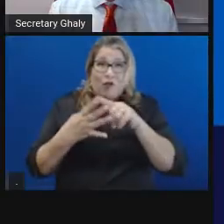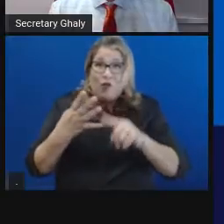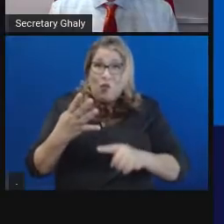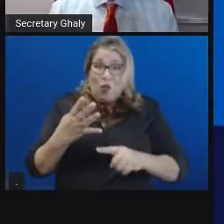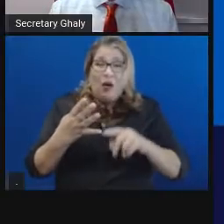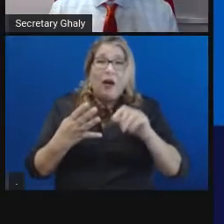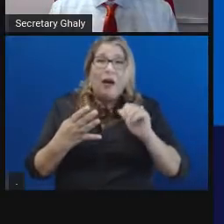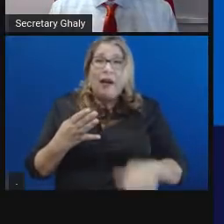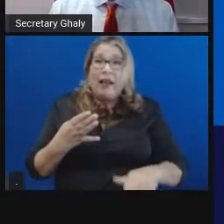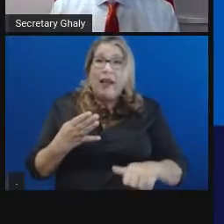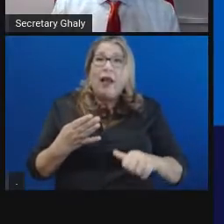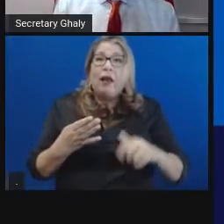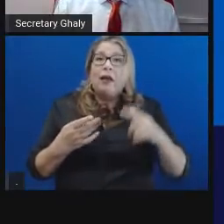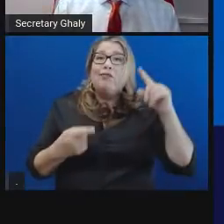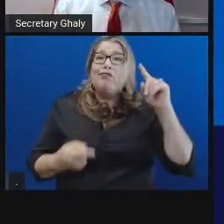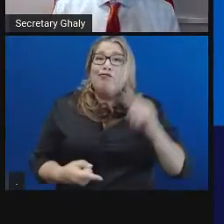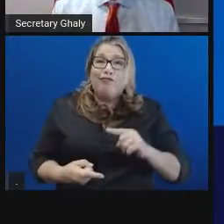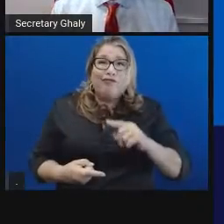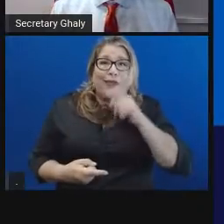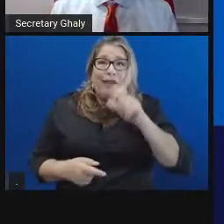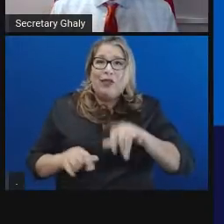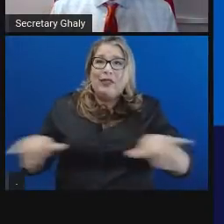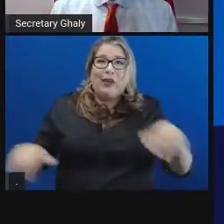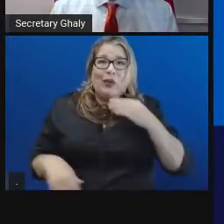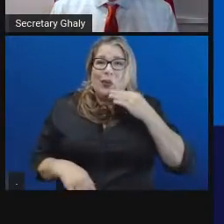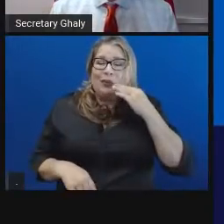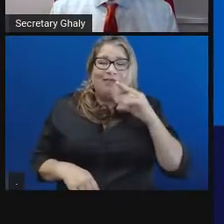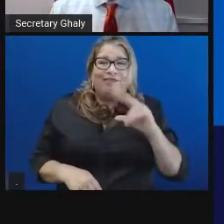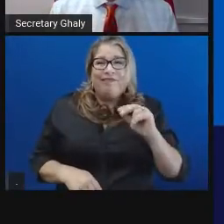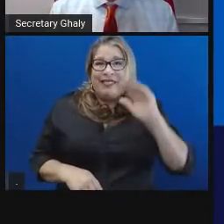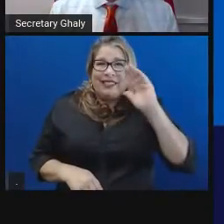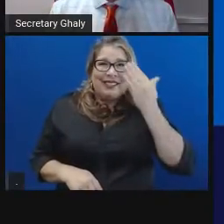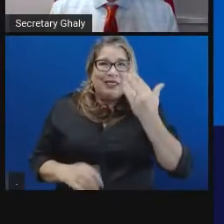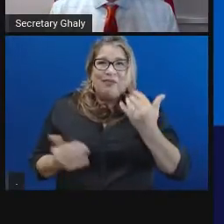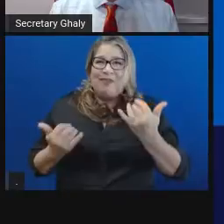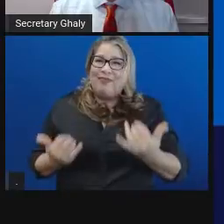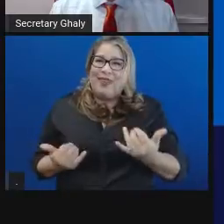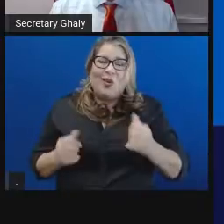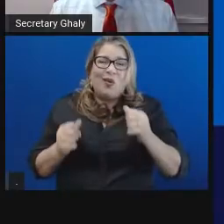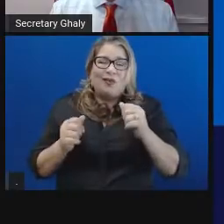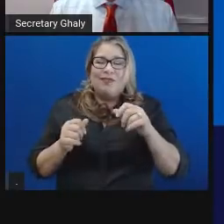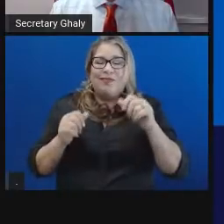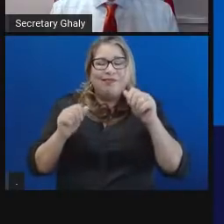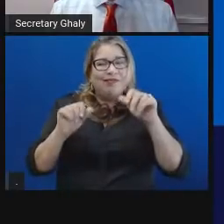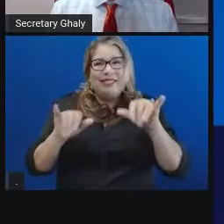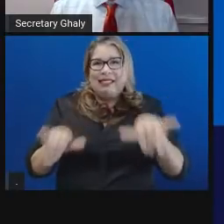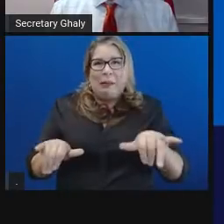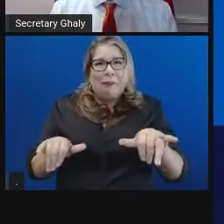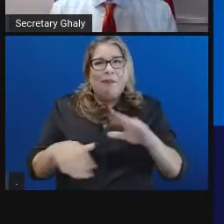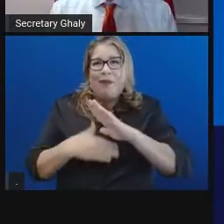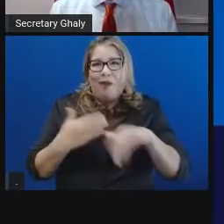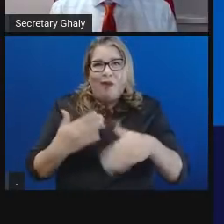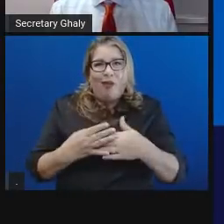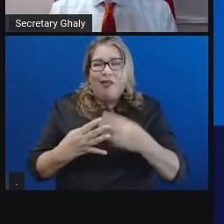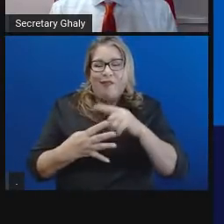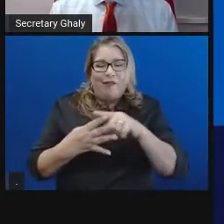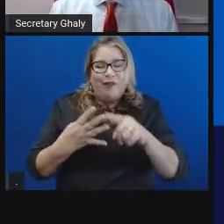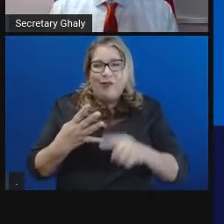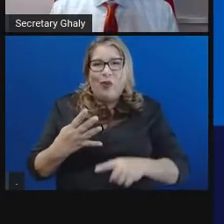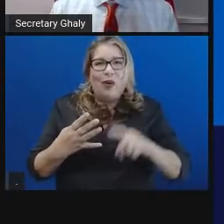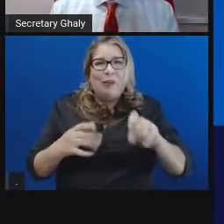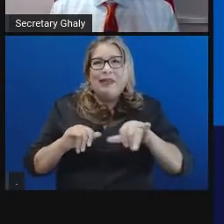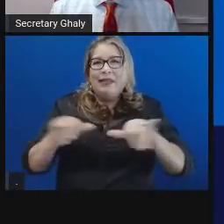remaining under the stay-at-home order, but we are actively calculating some of the information from the last 24